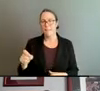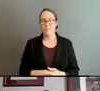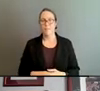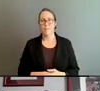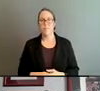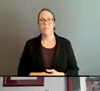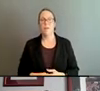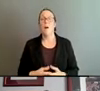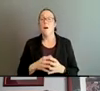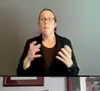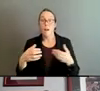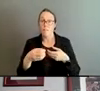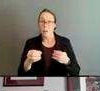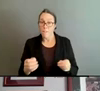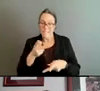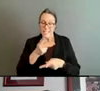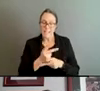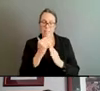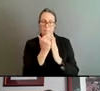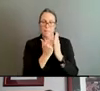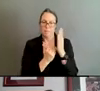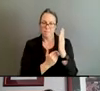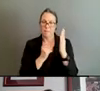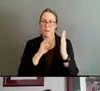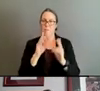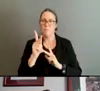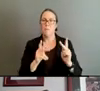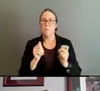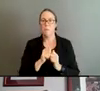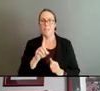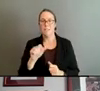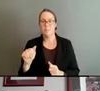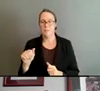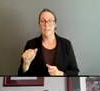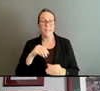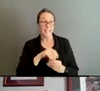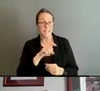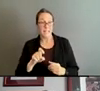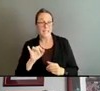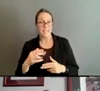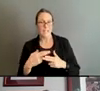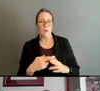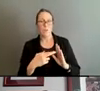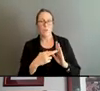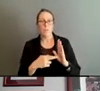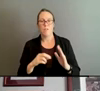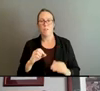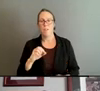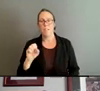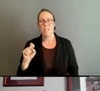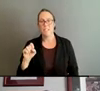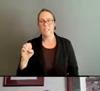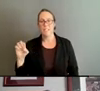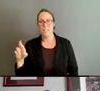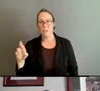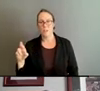with disability. In Texas, it's the STEER registry. But remembering that registering on a list does not mean that during